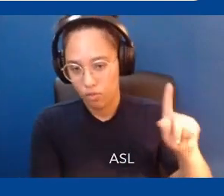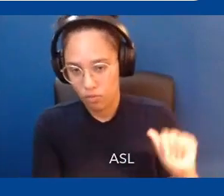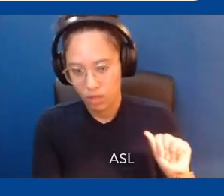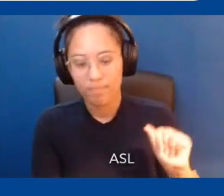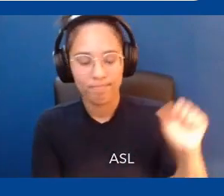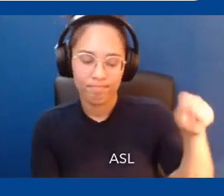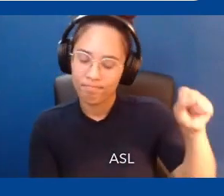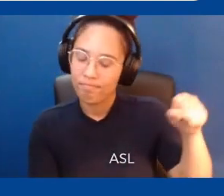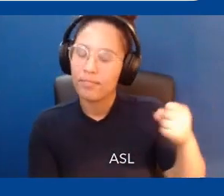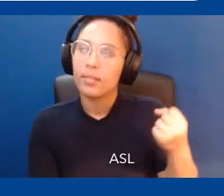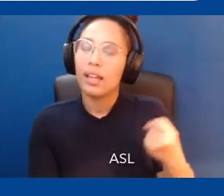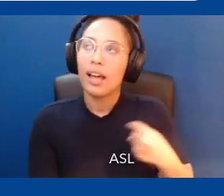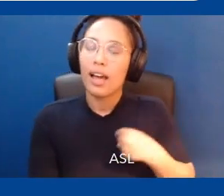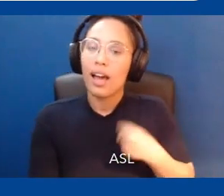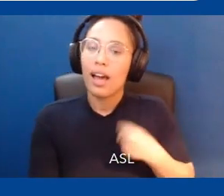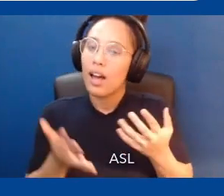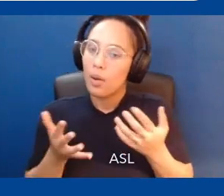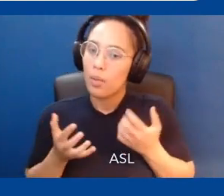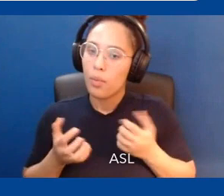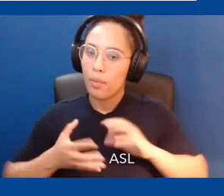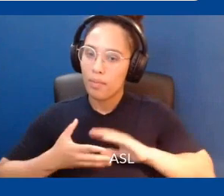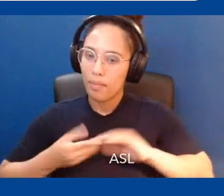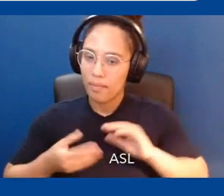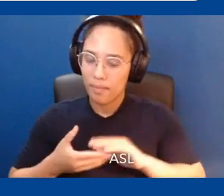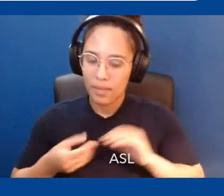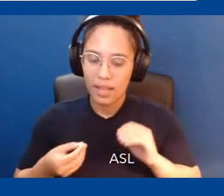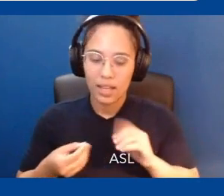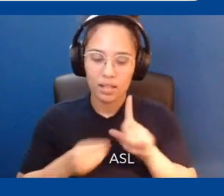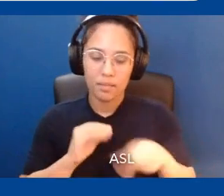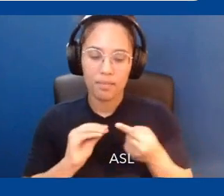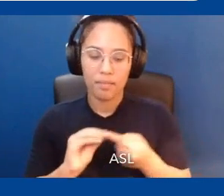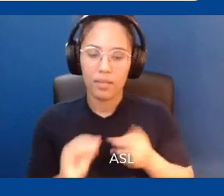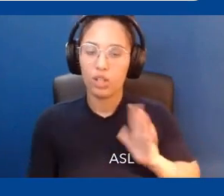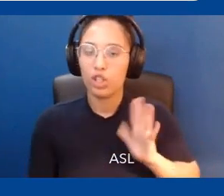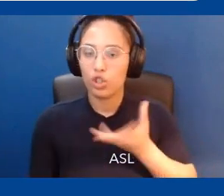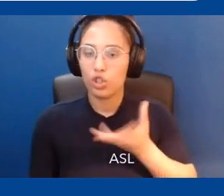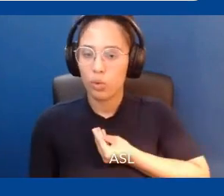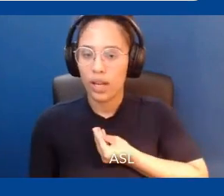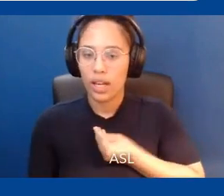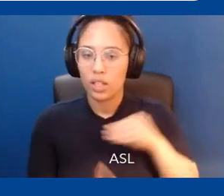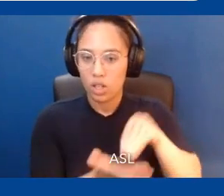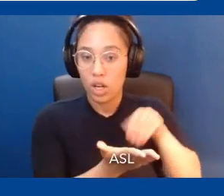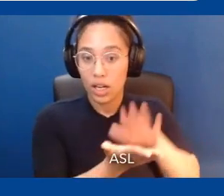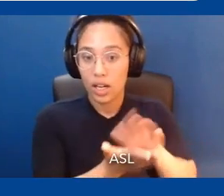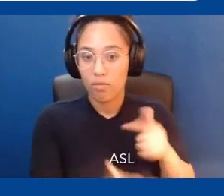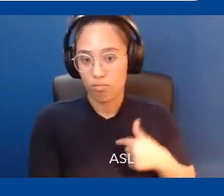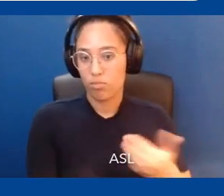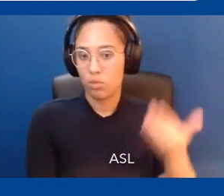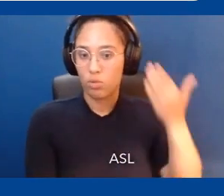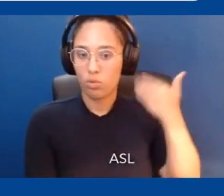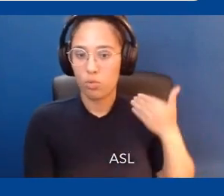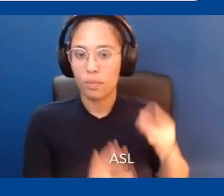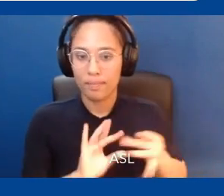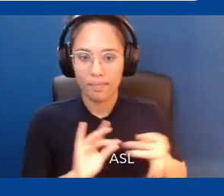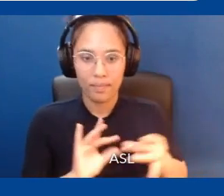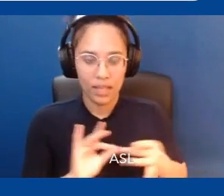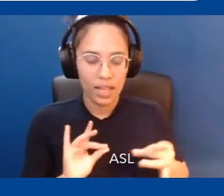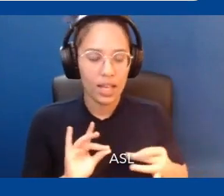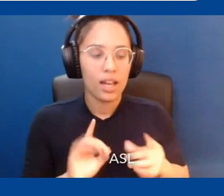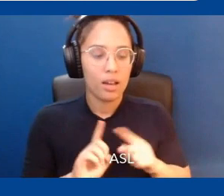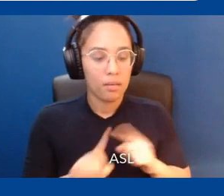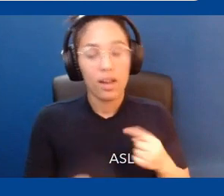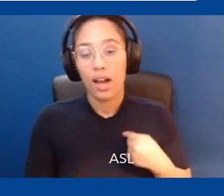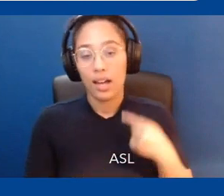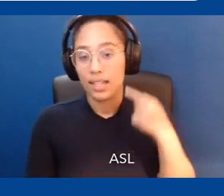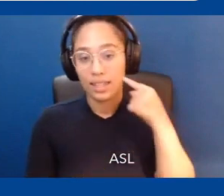mention this trans archive I mentioned before. I think that it's a great expression because